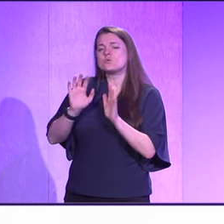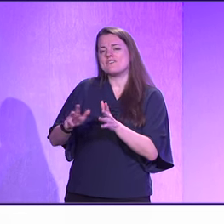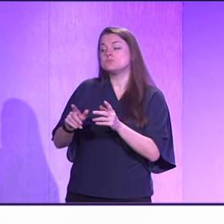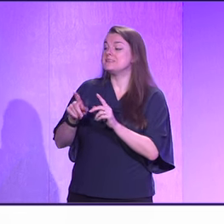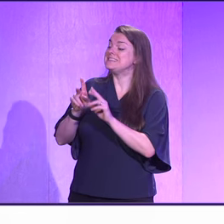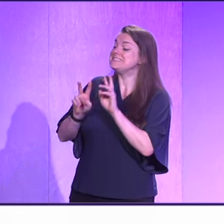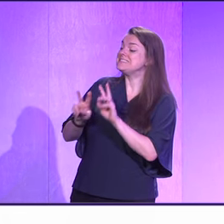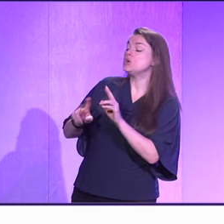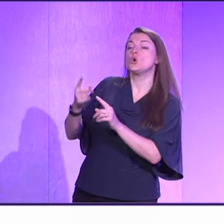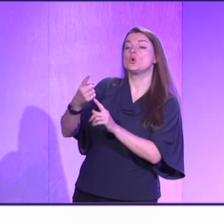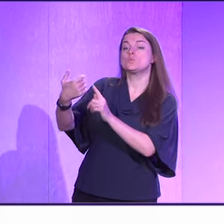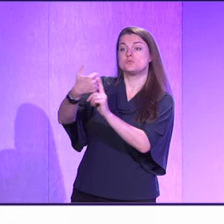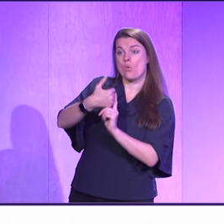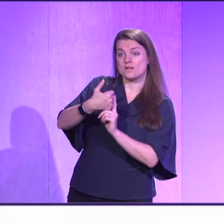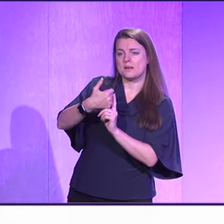well.